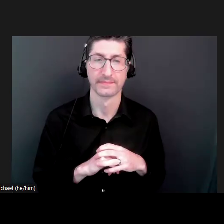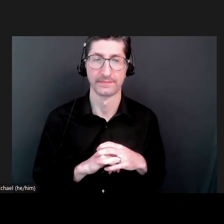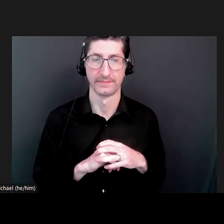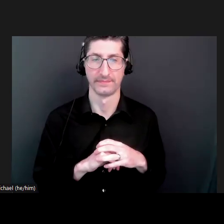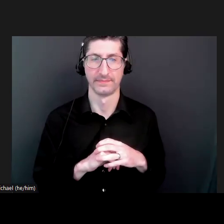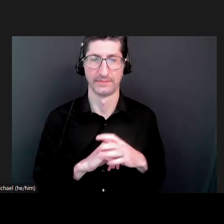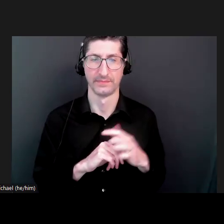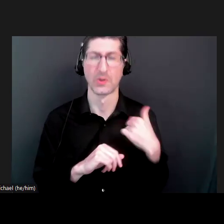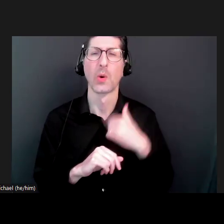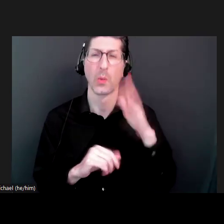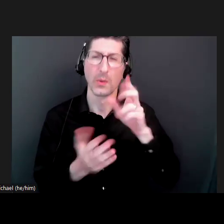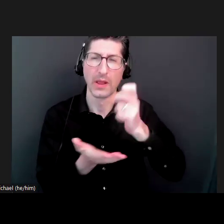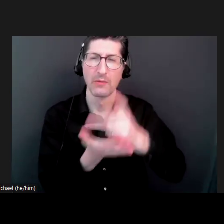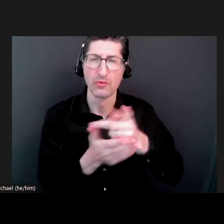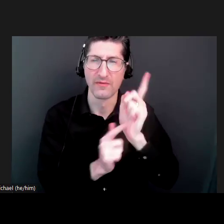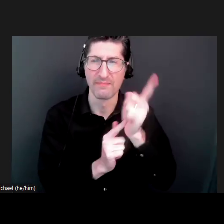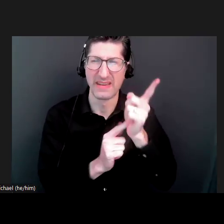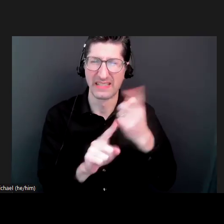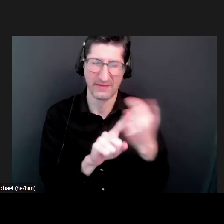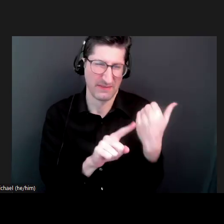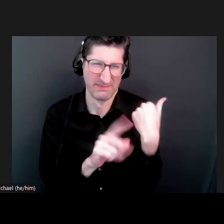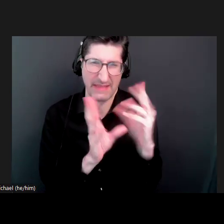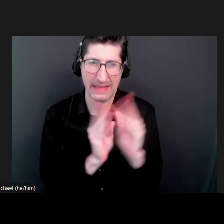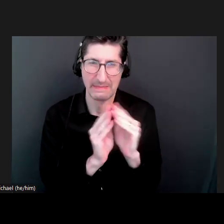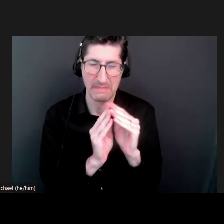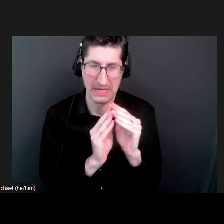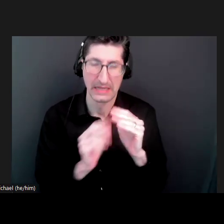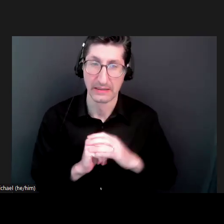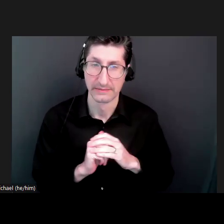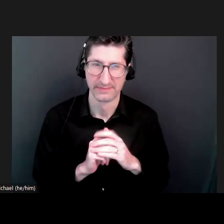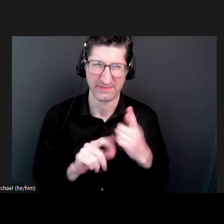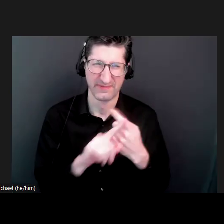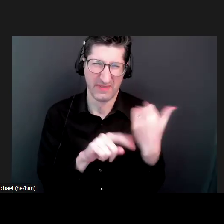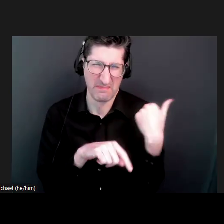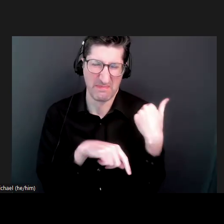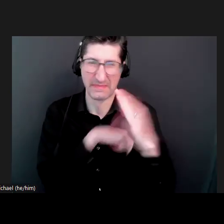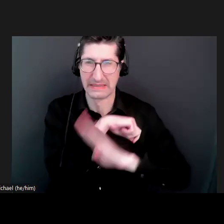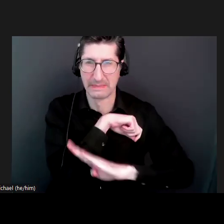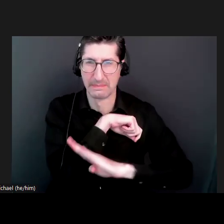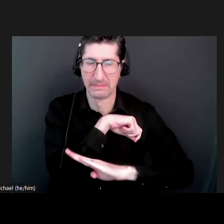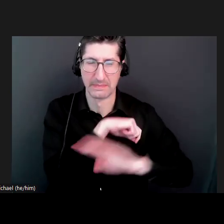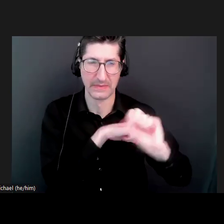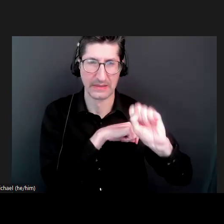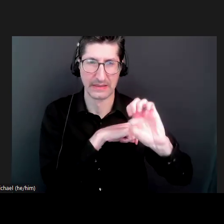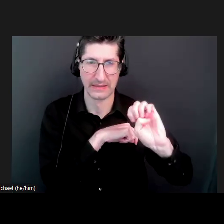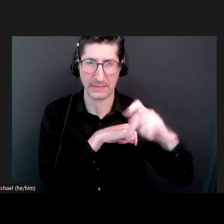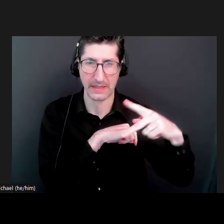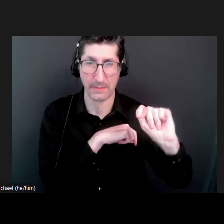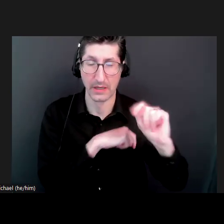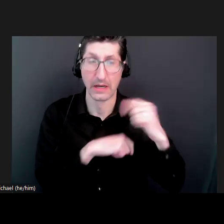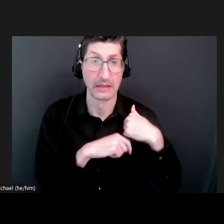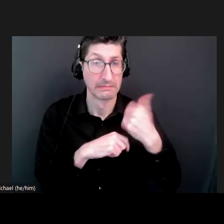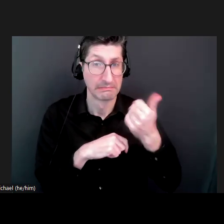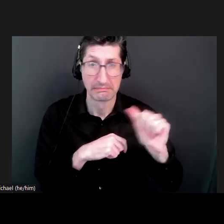through the approval of the minutes from the last meeting that we had in September. And so I call for a